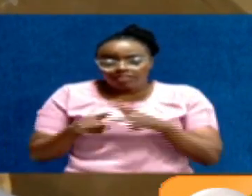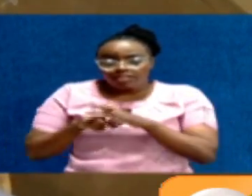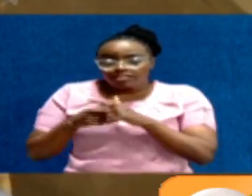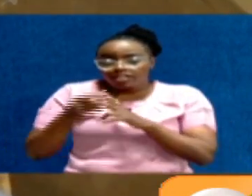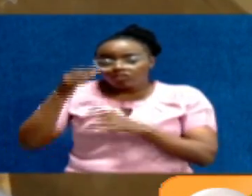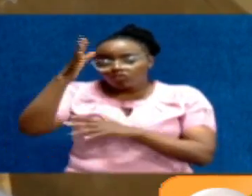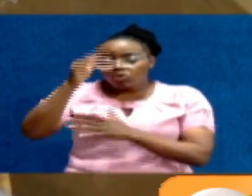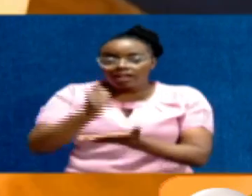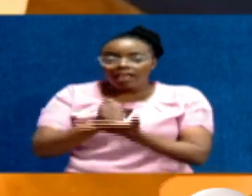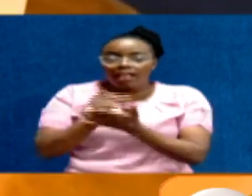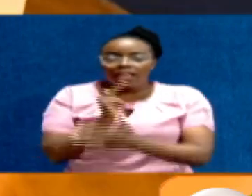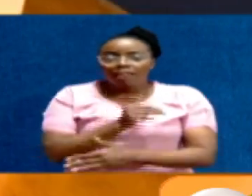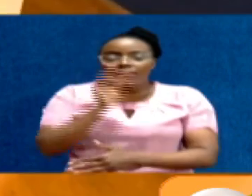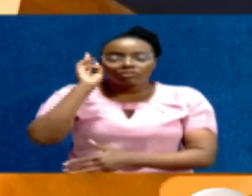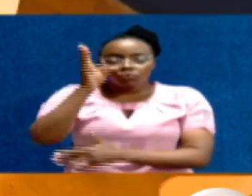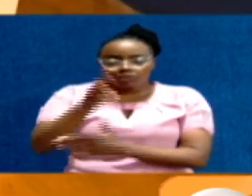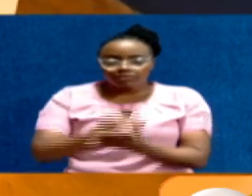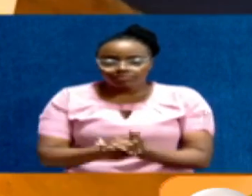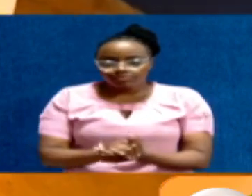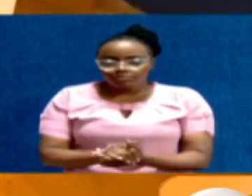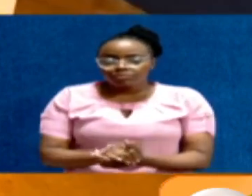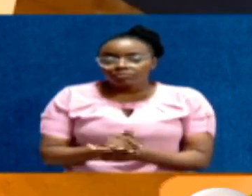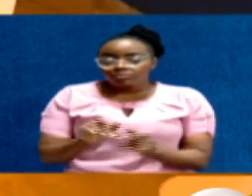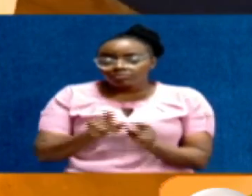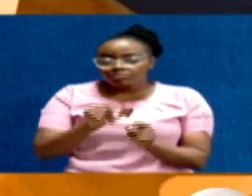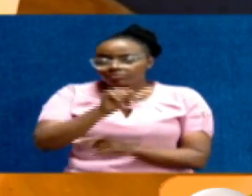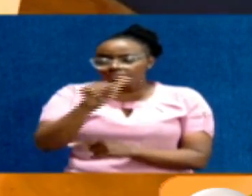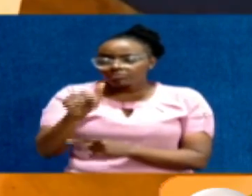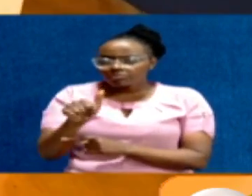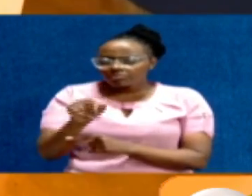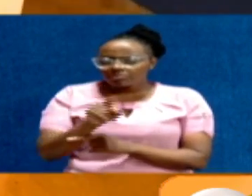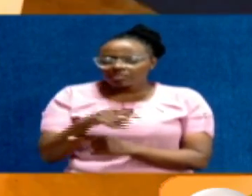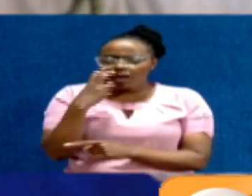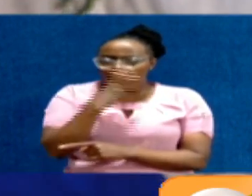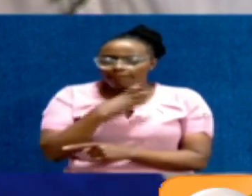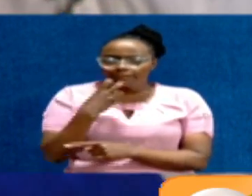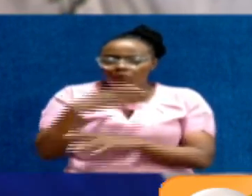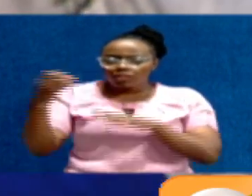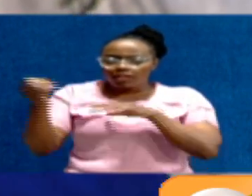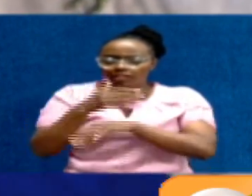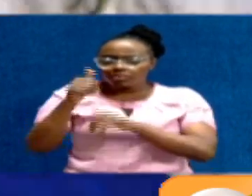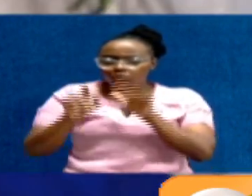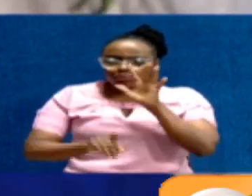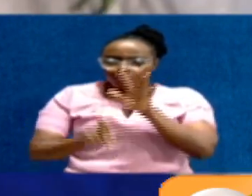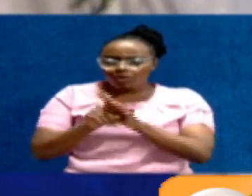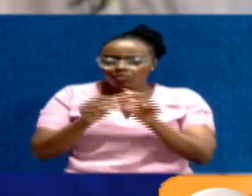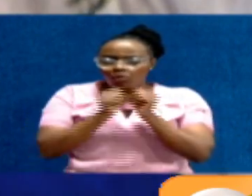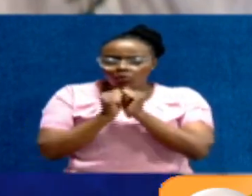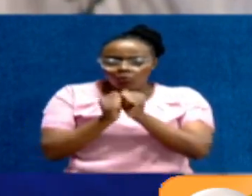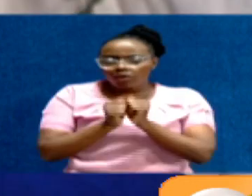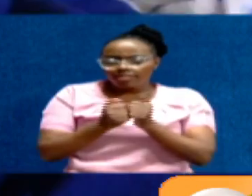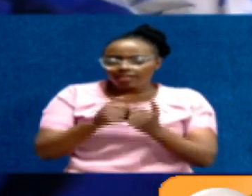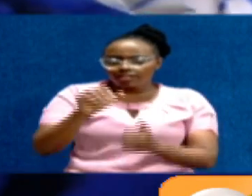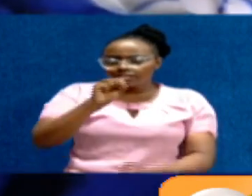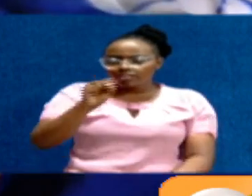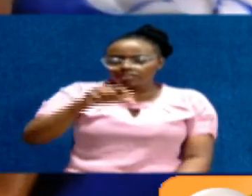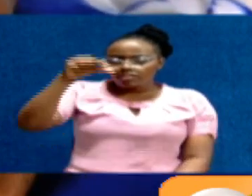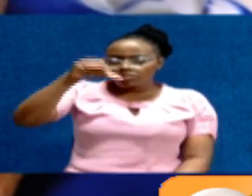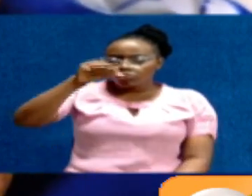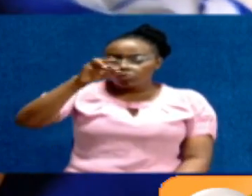mwanzo ya Mungu, atatusaidia. Tongue cancer is also another type of mouth cancer that usually develops in the squamous cells